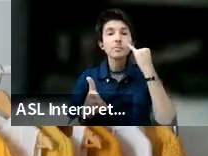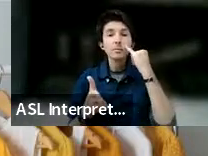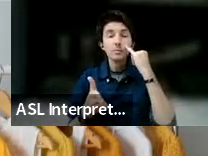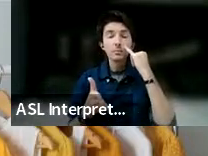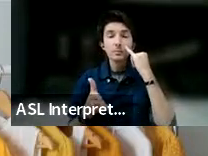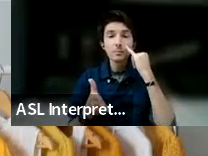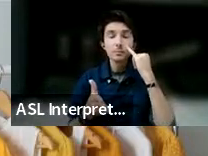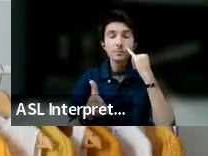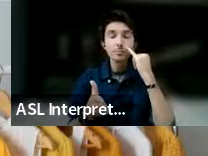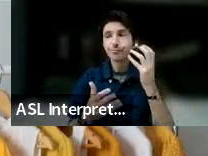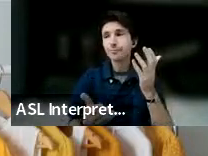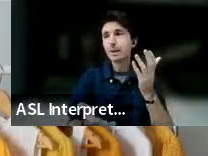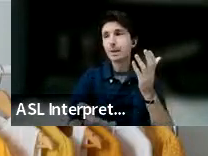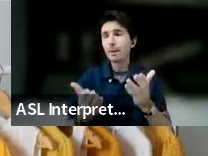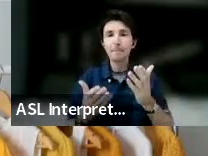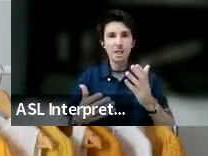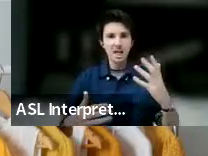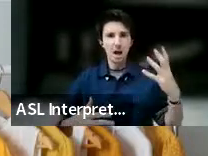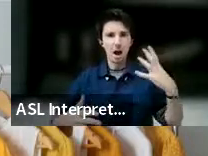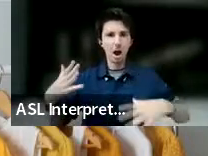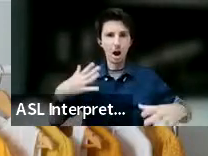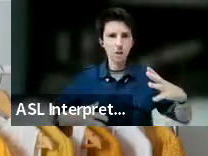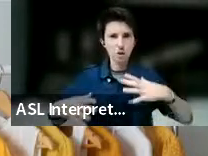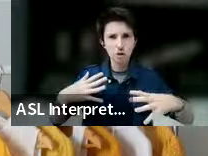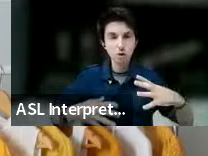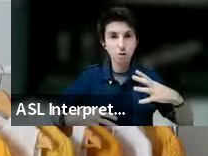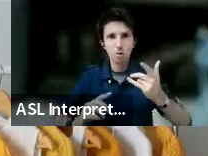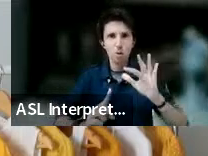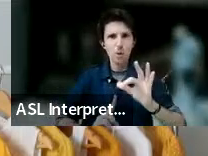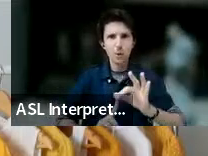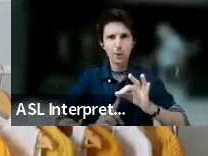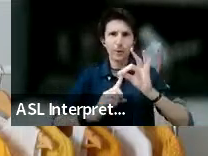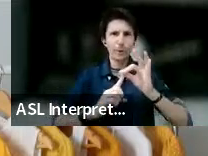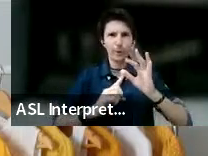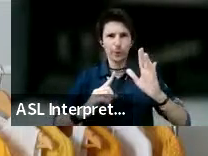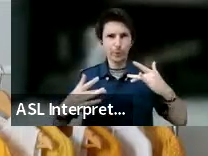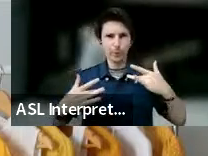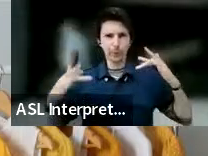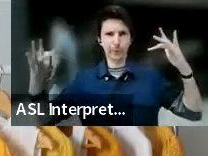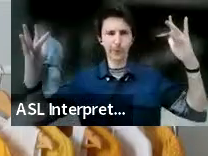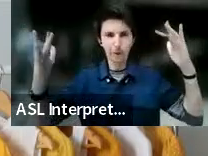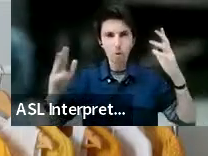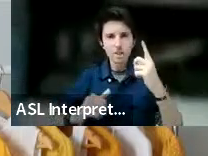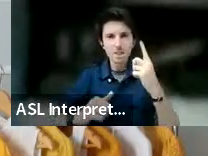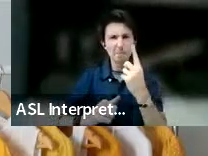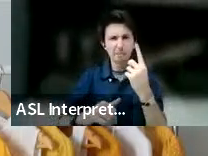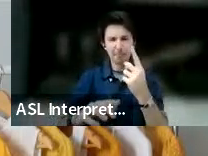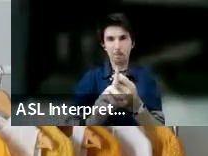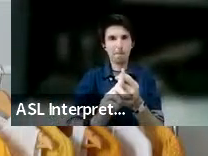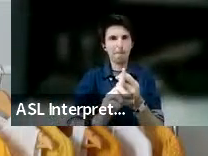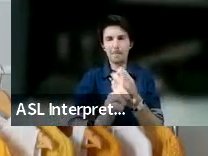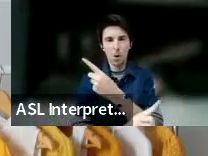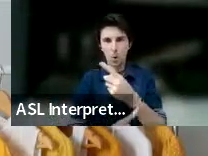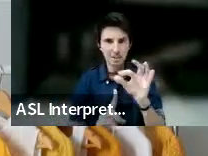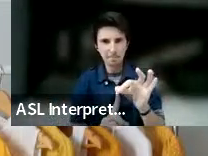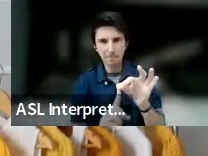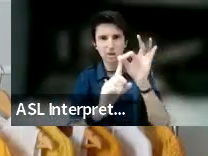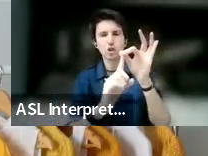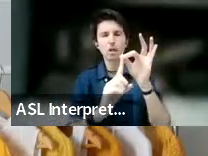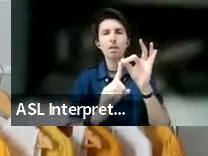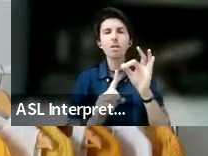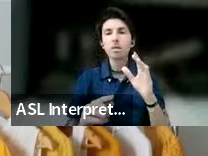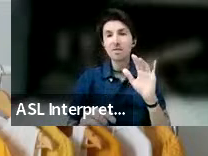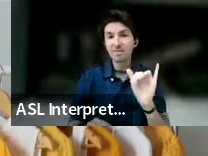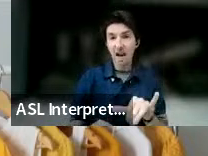dress costume, or it's very unique, or just something that's completely out of the ordinary, and if you are working